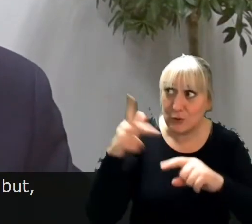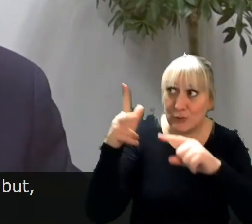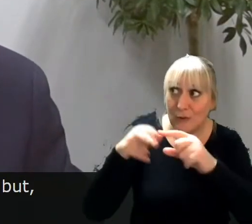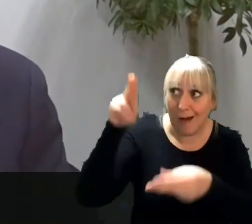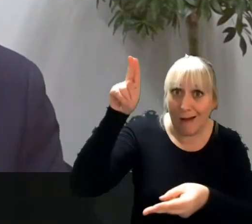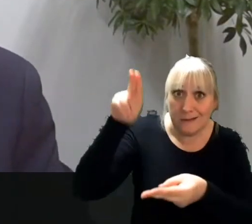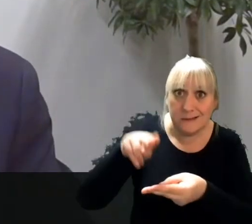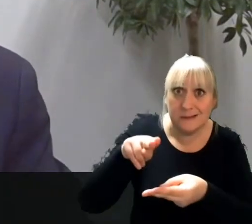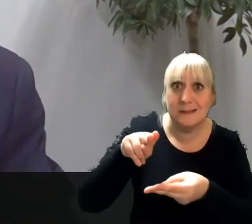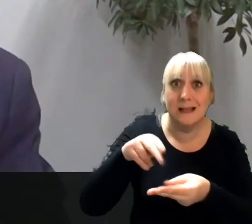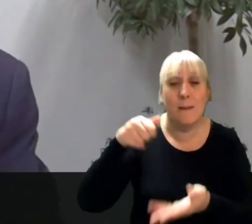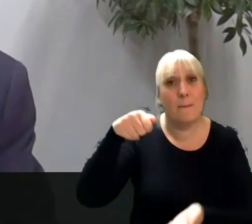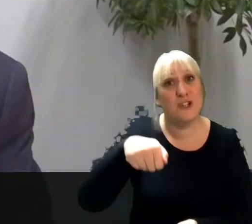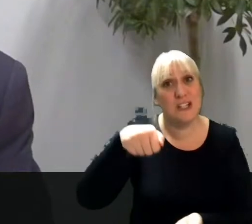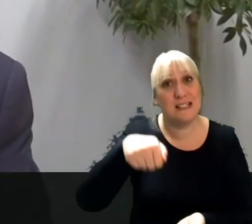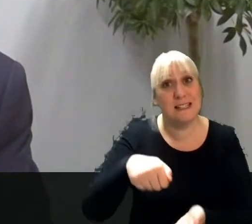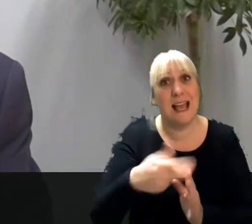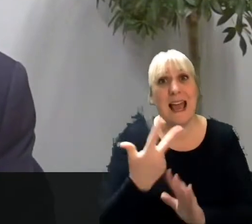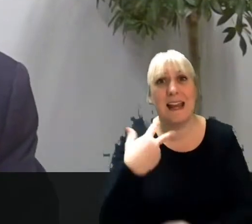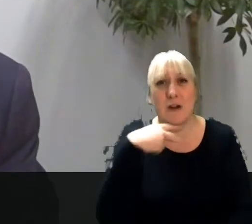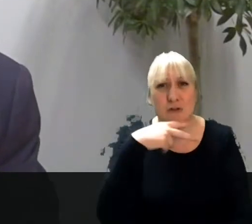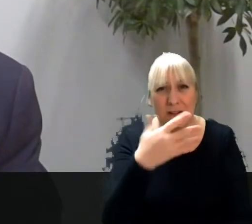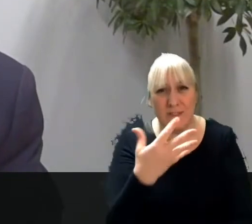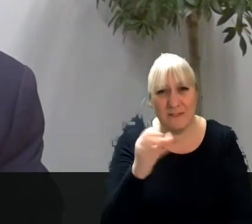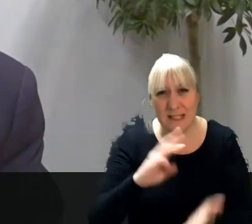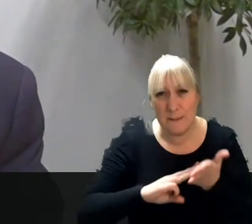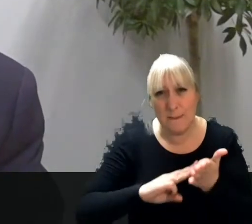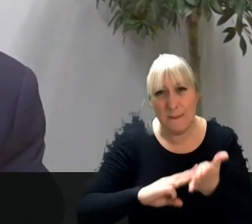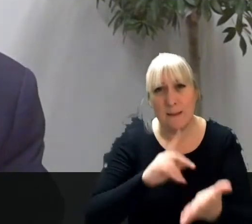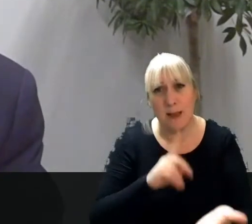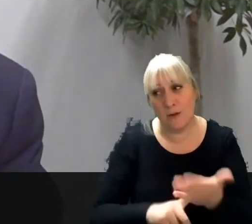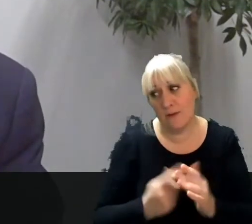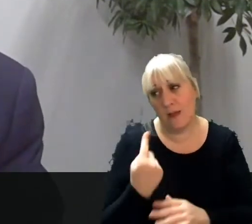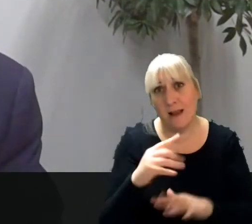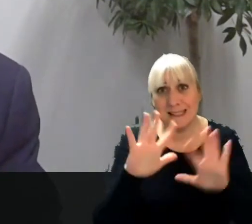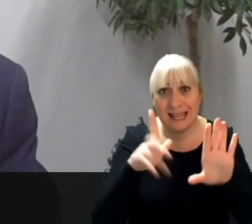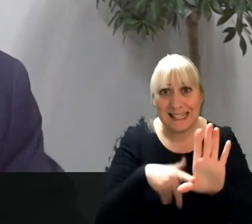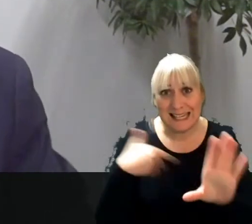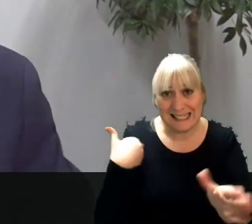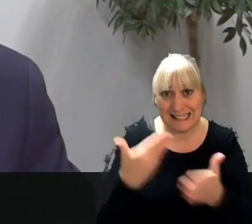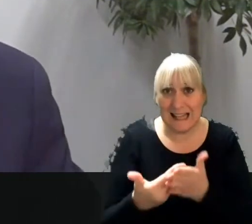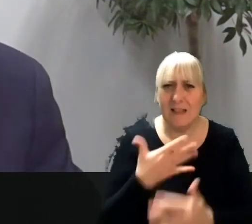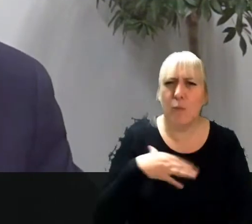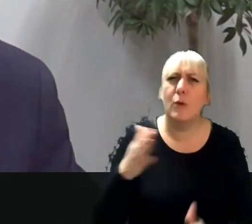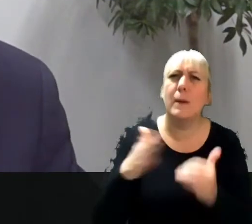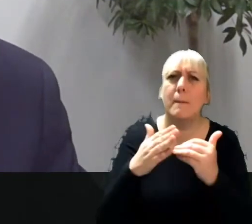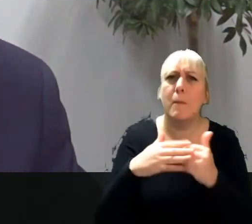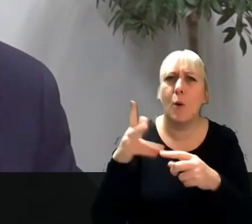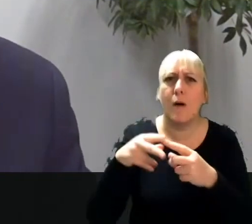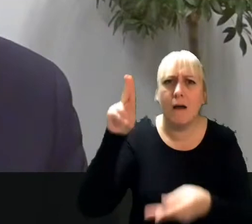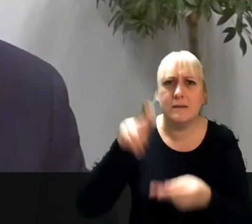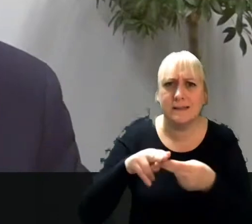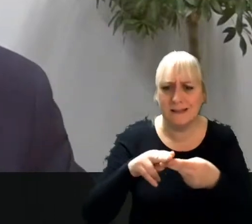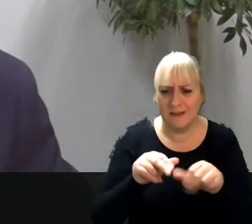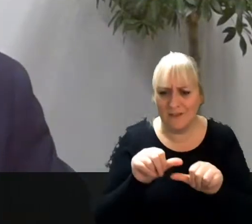mentioned, £850 million over the last 10 years. They want us to make further cuts over the next year. It makes it more and more difficult for us to